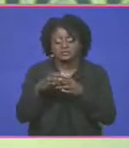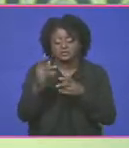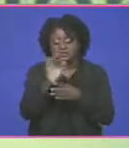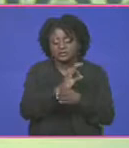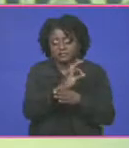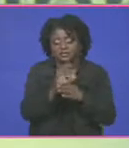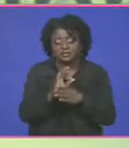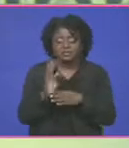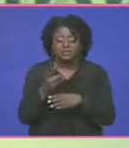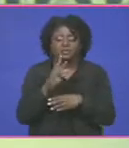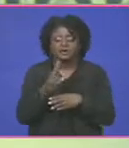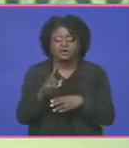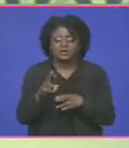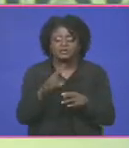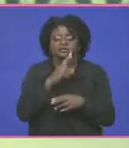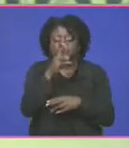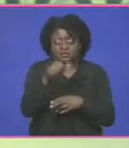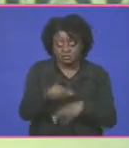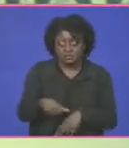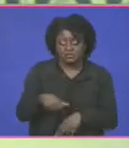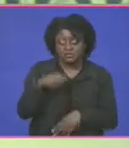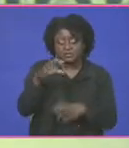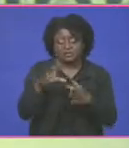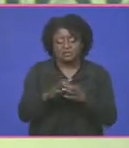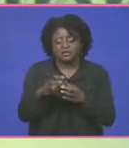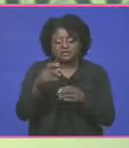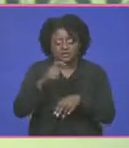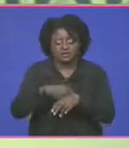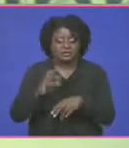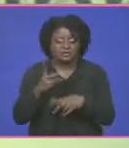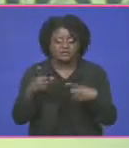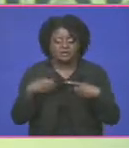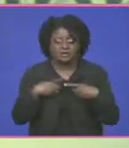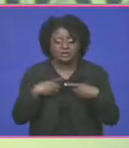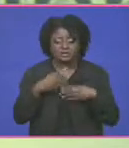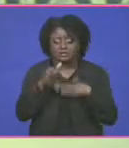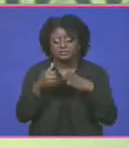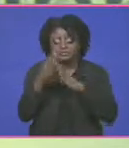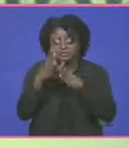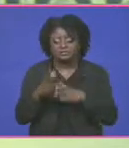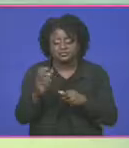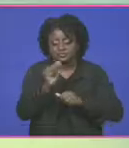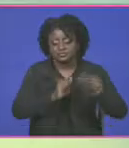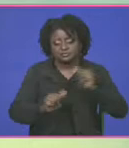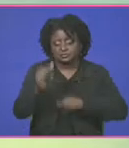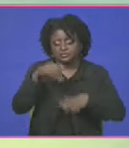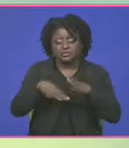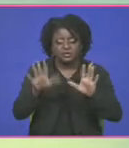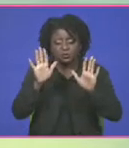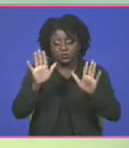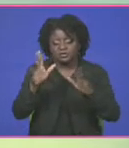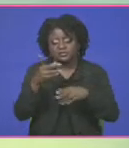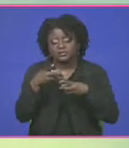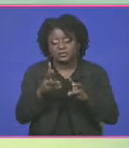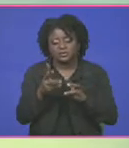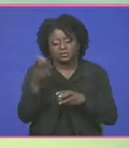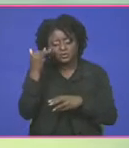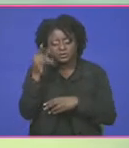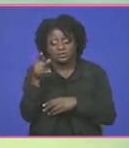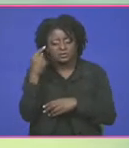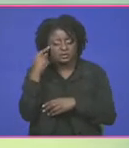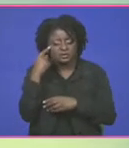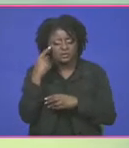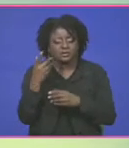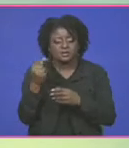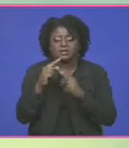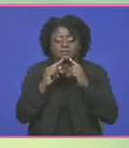the moment that we've had of all the Bahamians acting in such a wonderful way. And why do you think their overall message from the movie